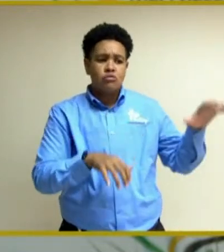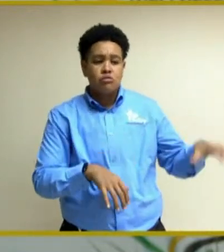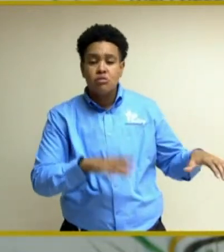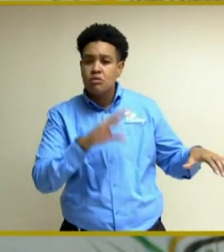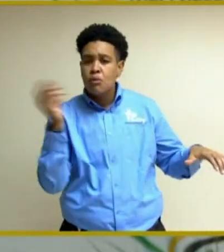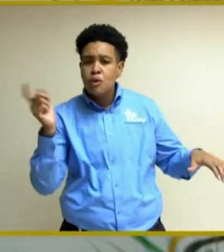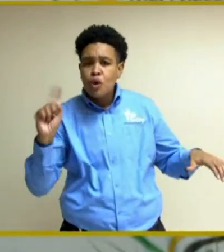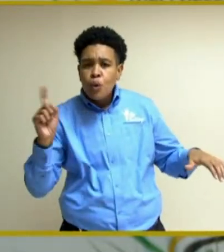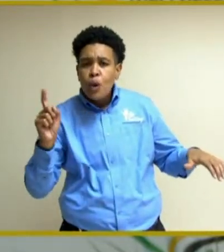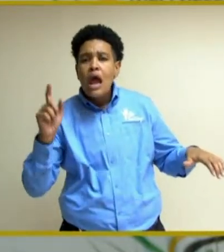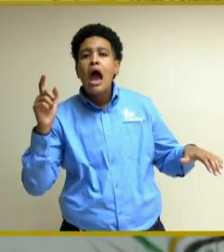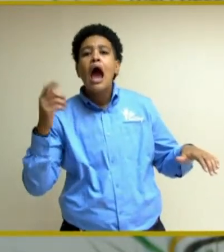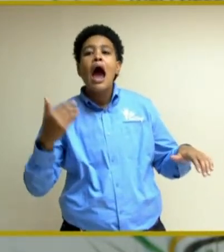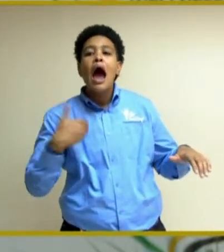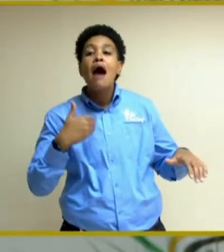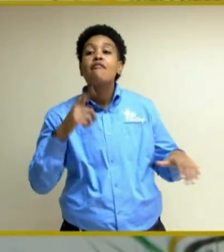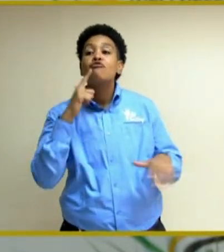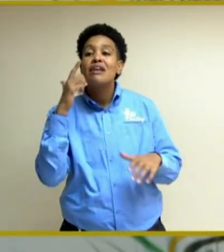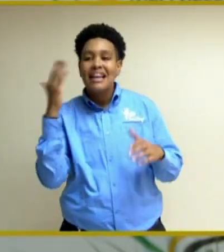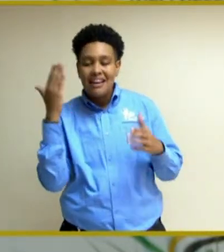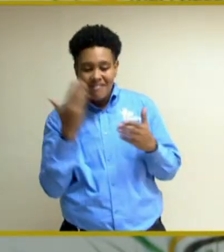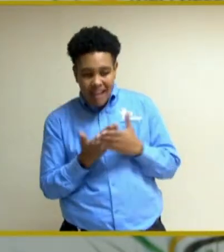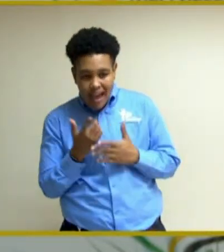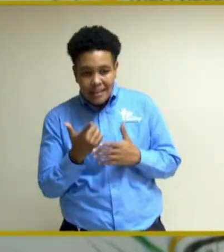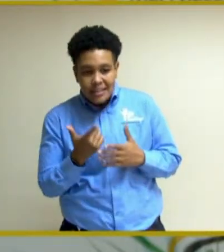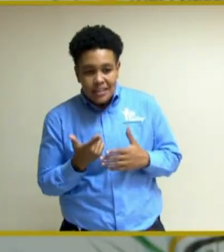based, have in fact